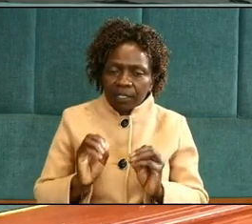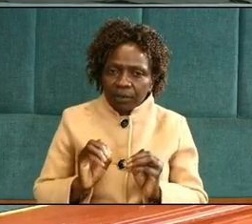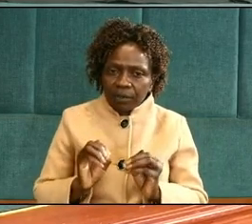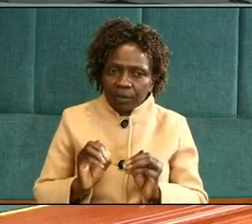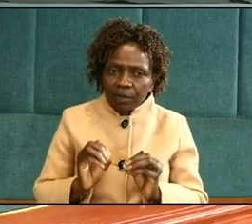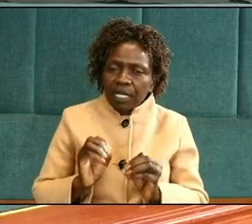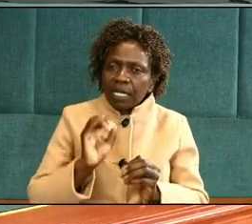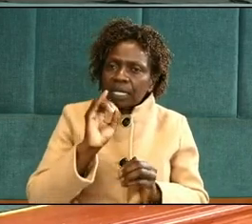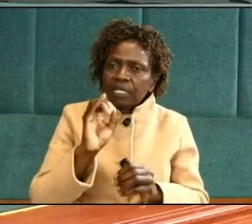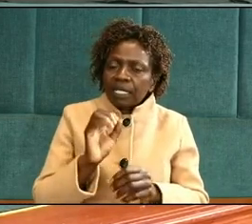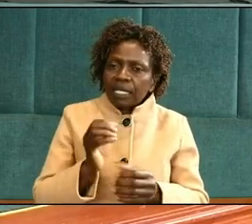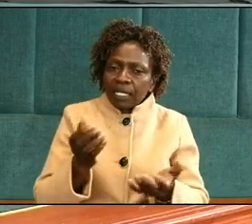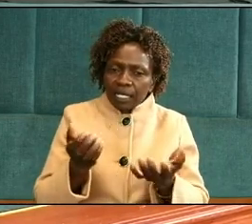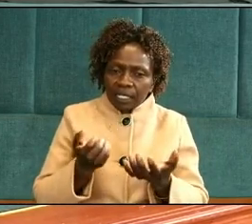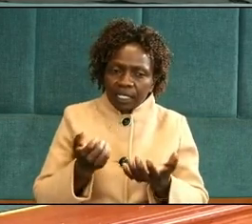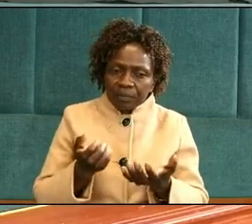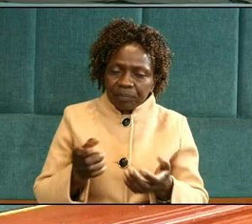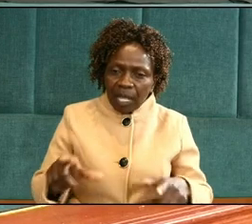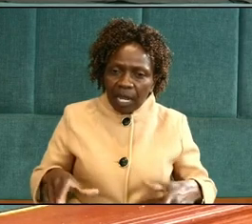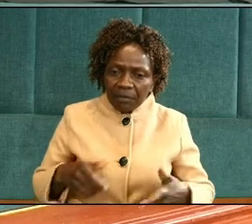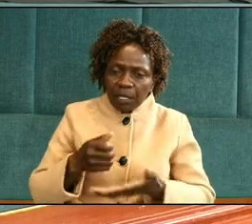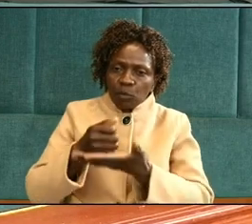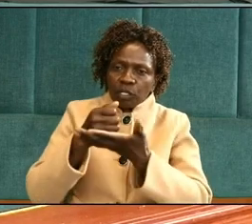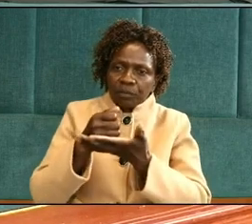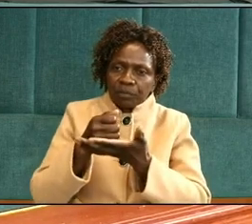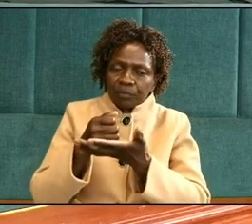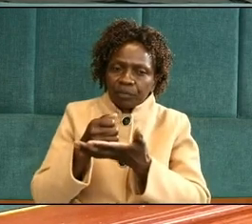support. It needs a divine intervention.